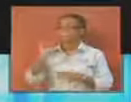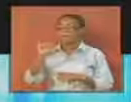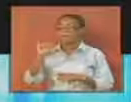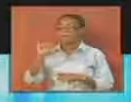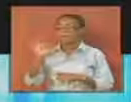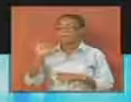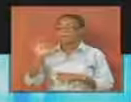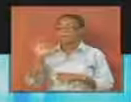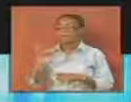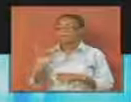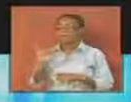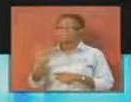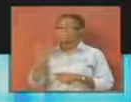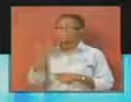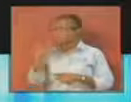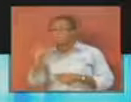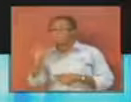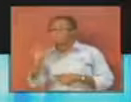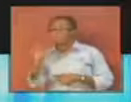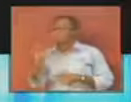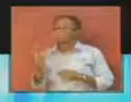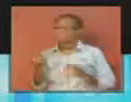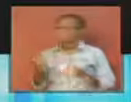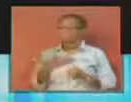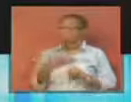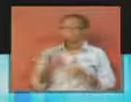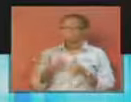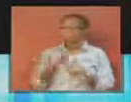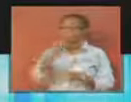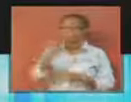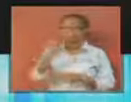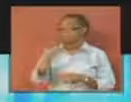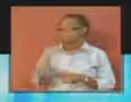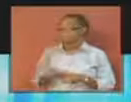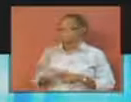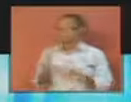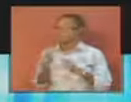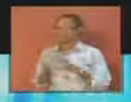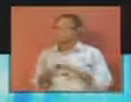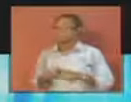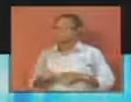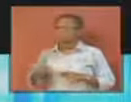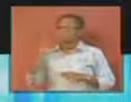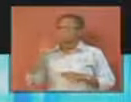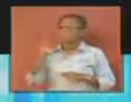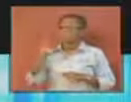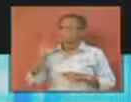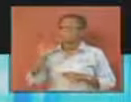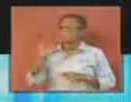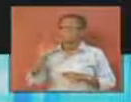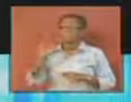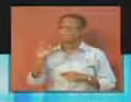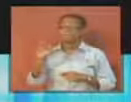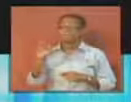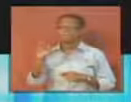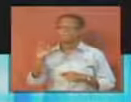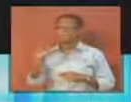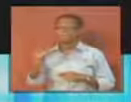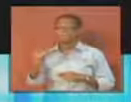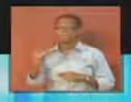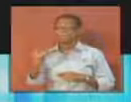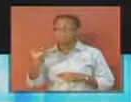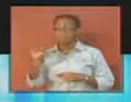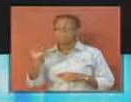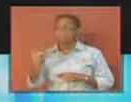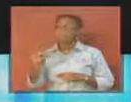be for Professor Carrington. Do you know whether any of the samples that would have tested positive